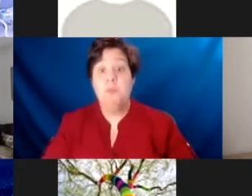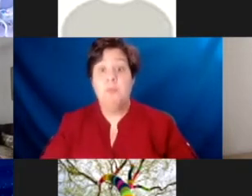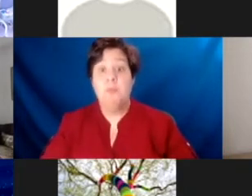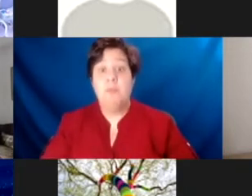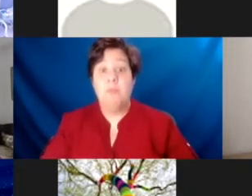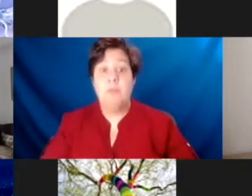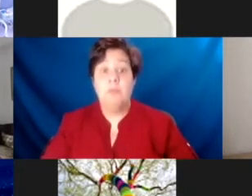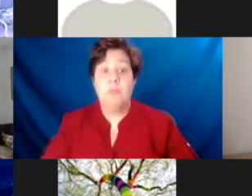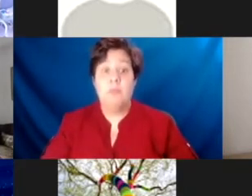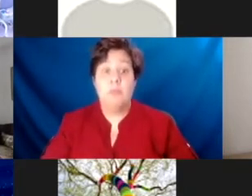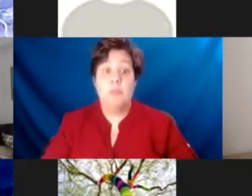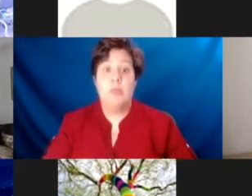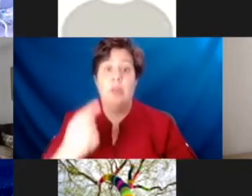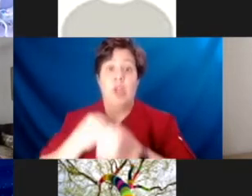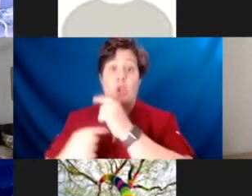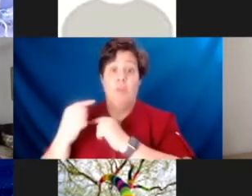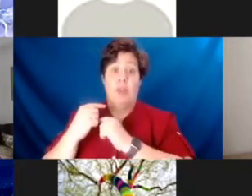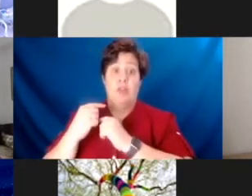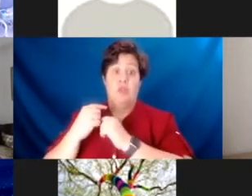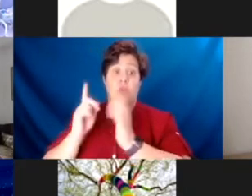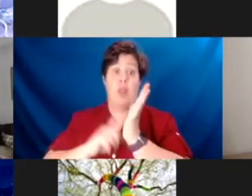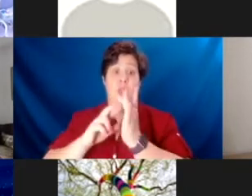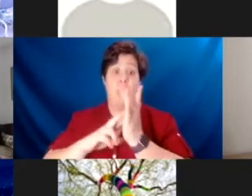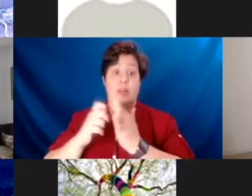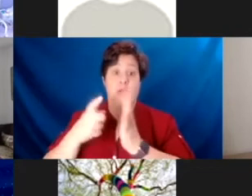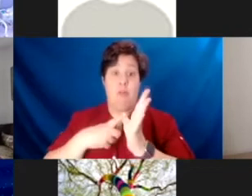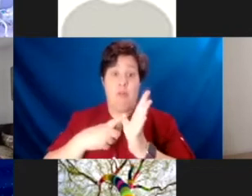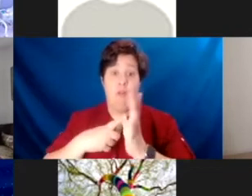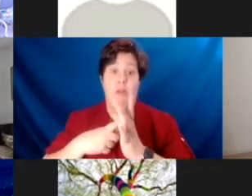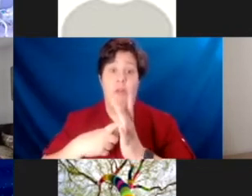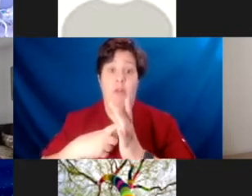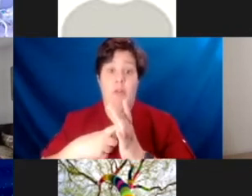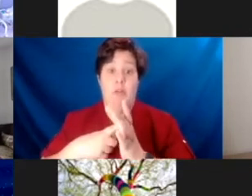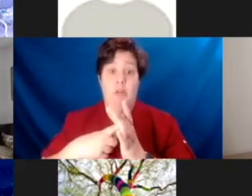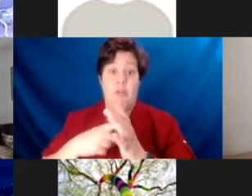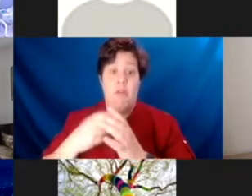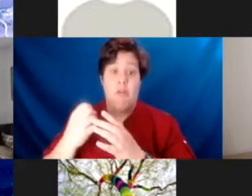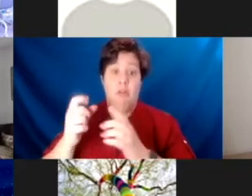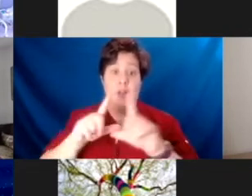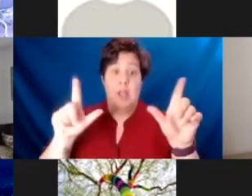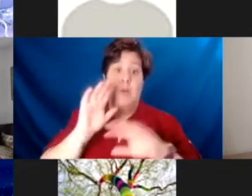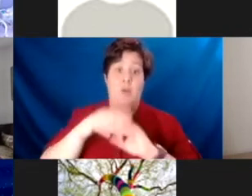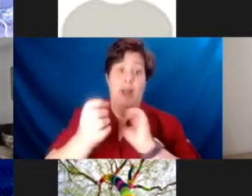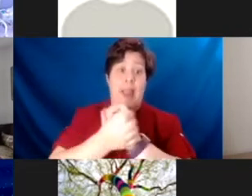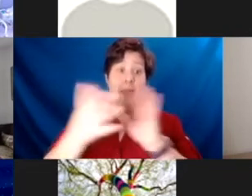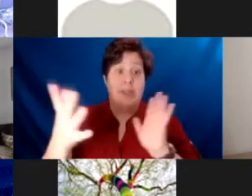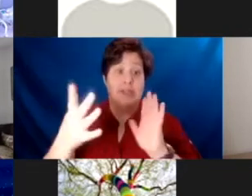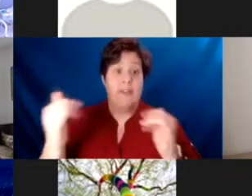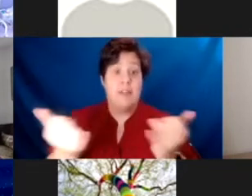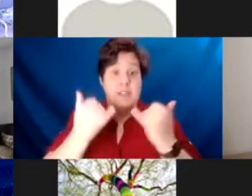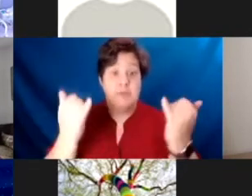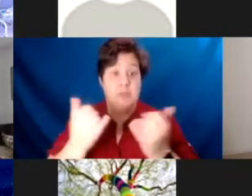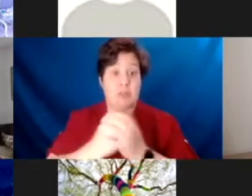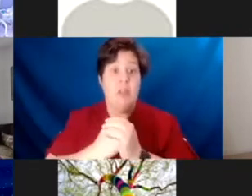I mean, I guess going back to Linda's original slide about the Liberty Festival,